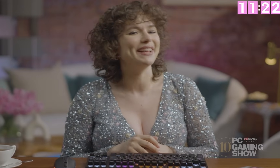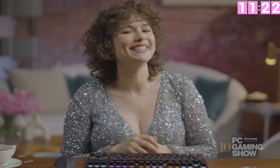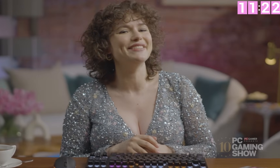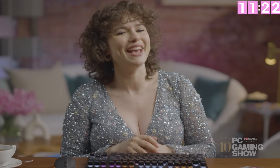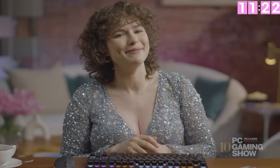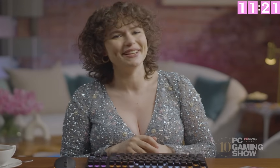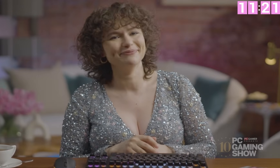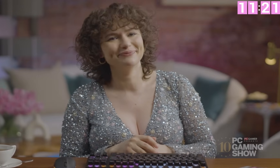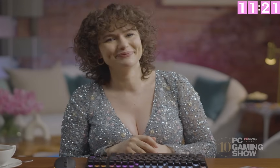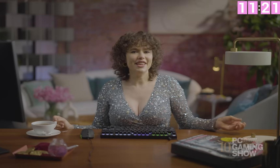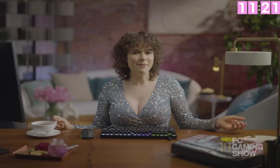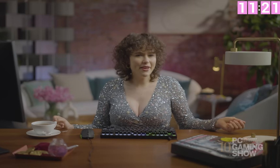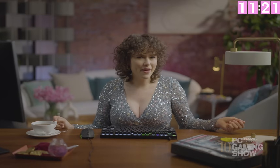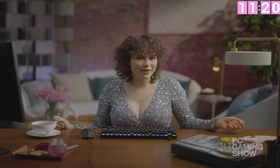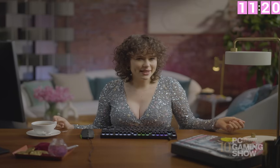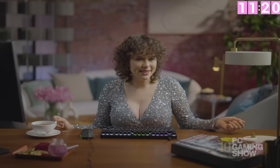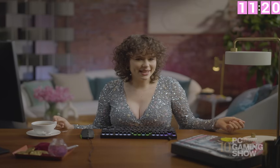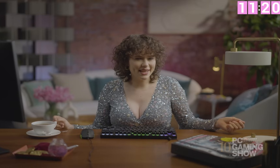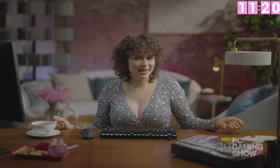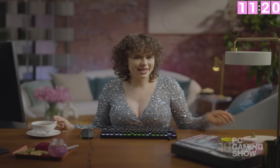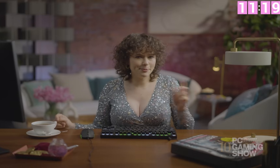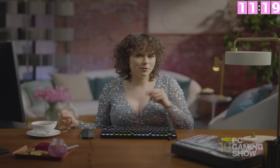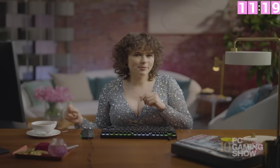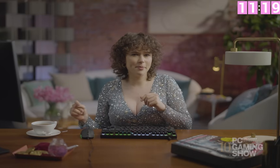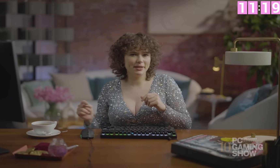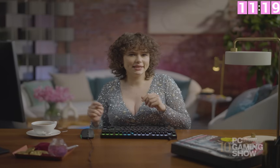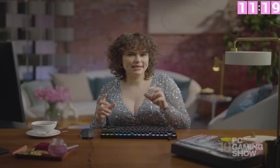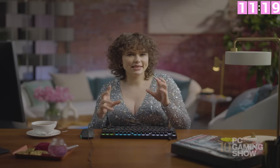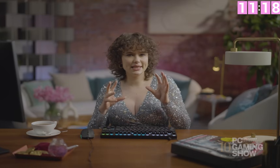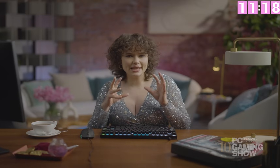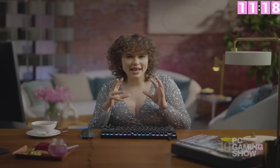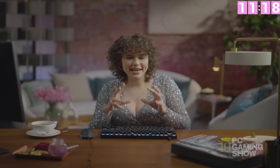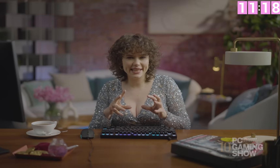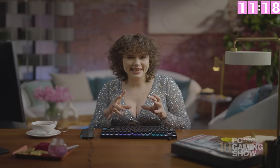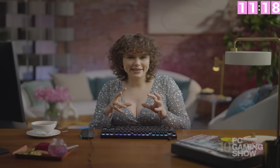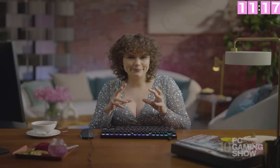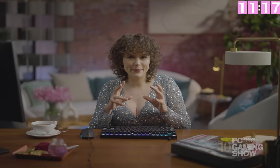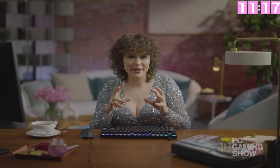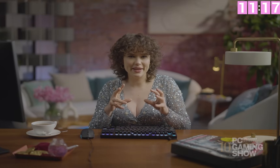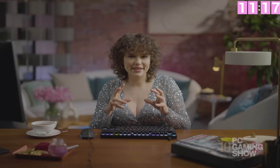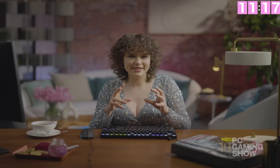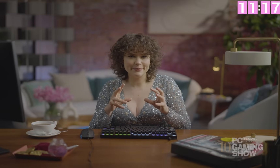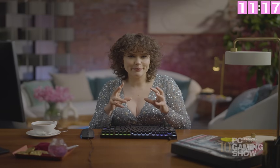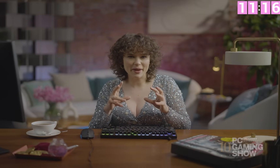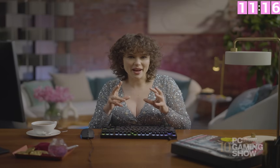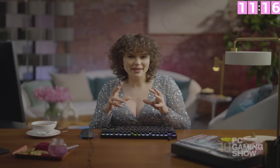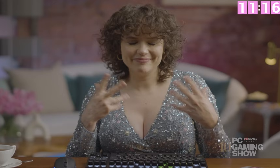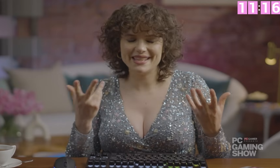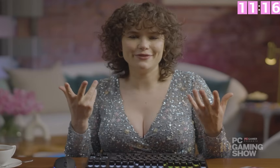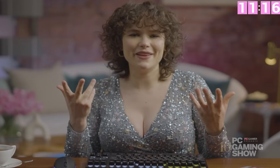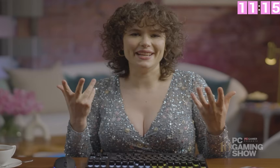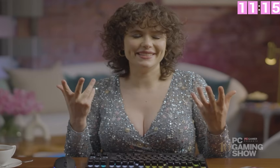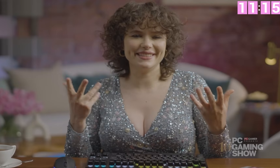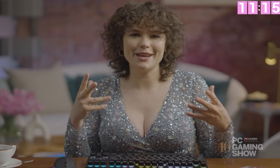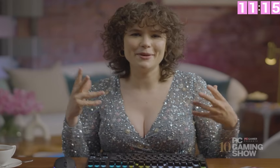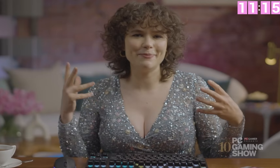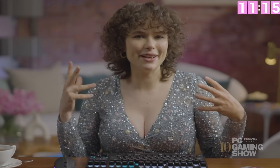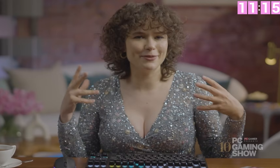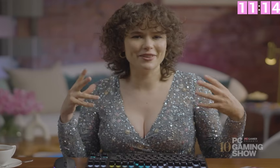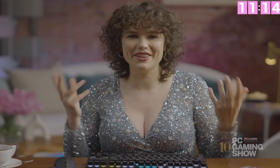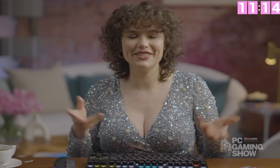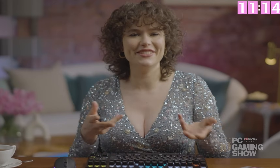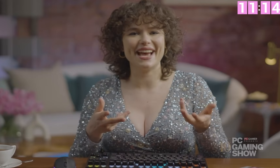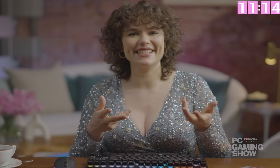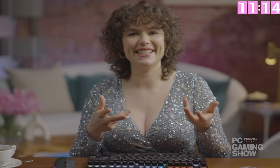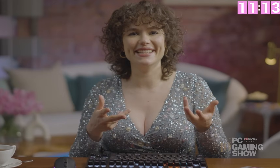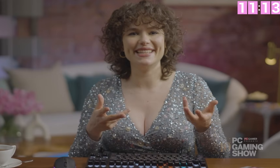for competitive gaming. You might have heard recently that the esports bubble has slightly burst, but it's a phoenix. It's coming back